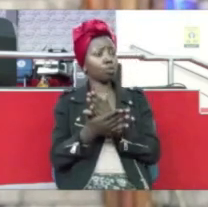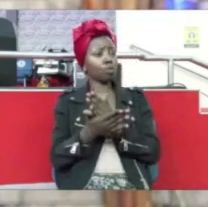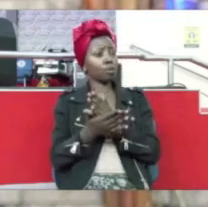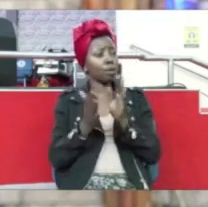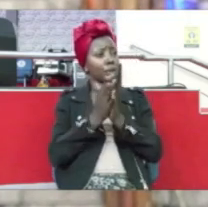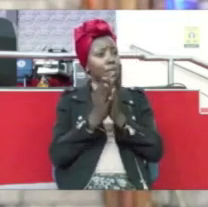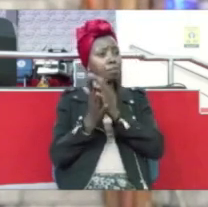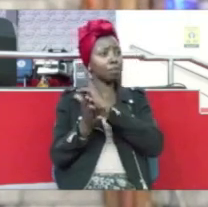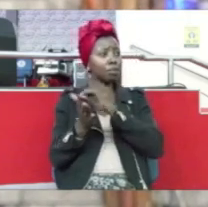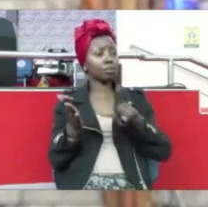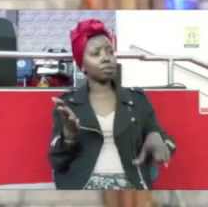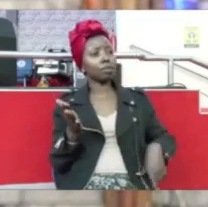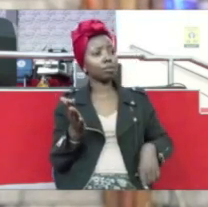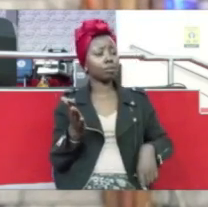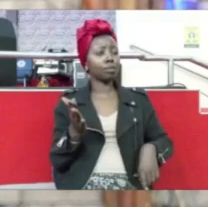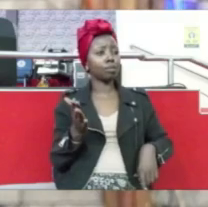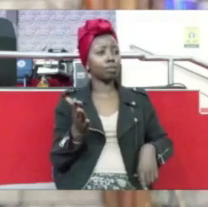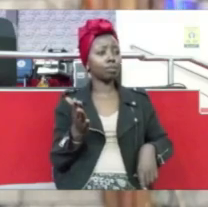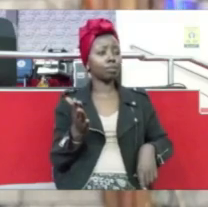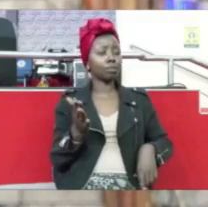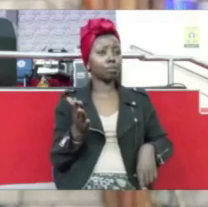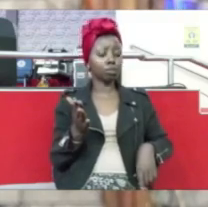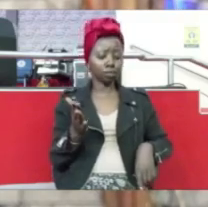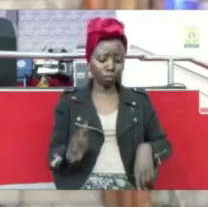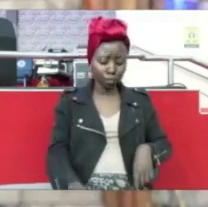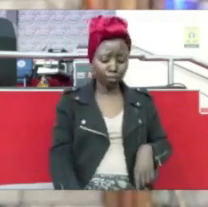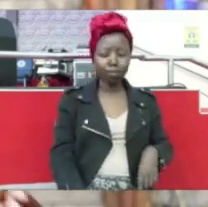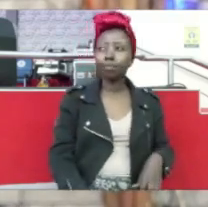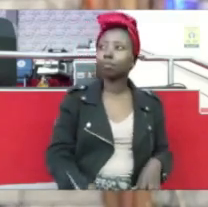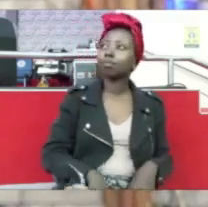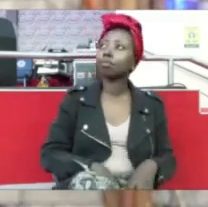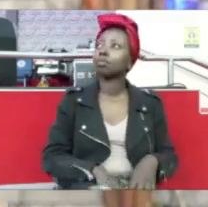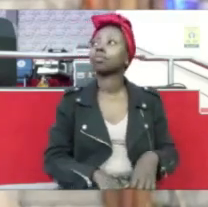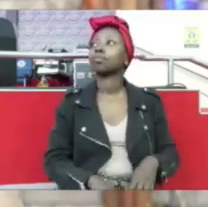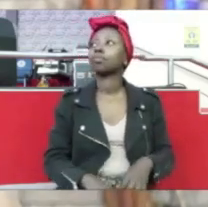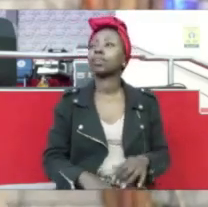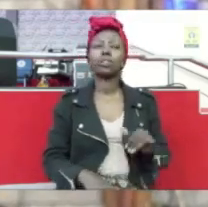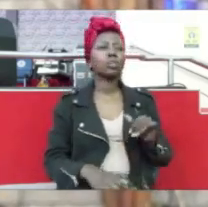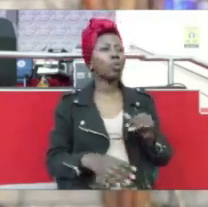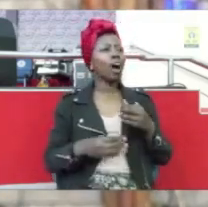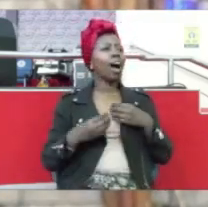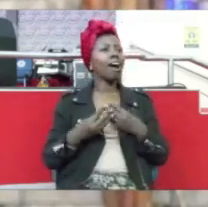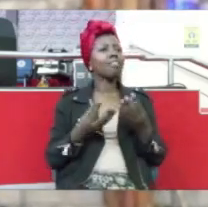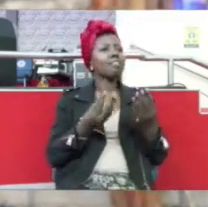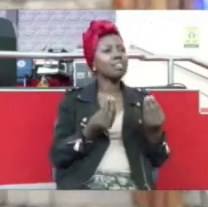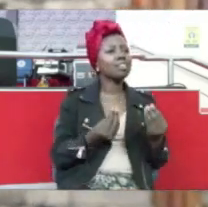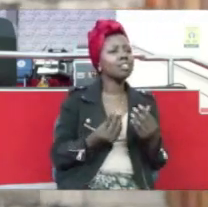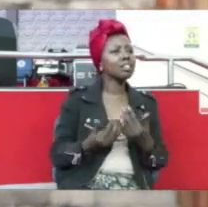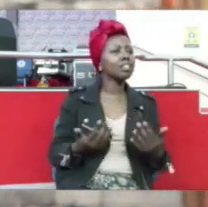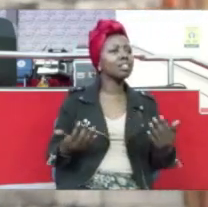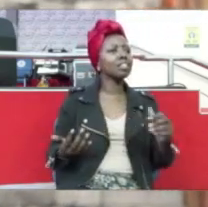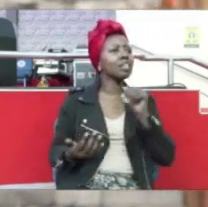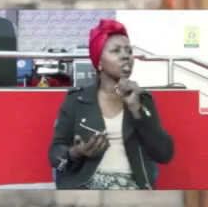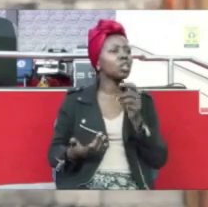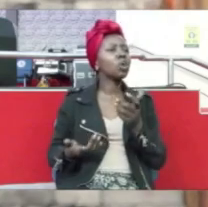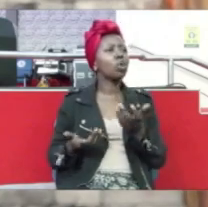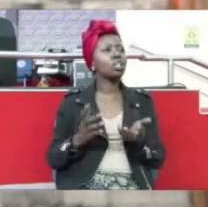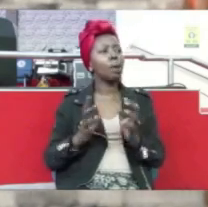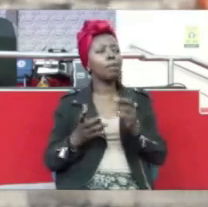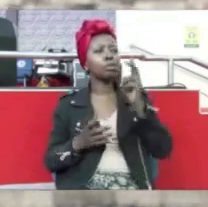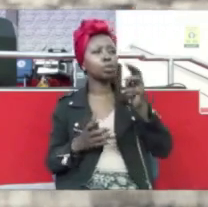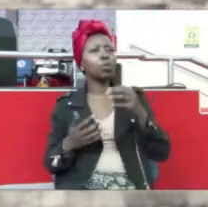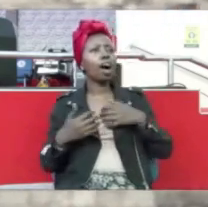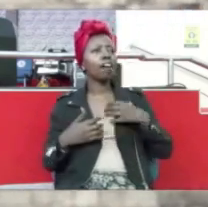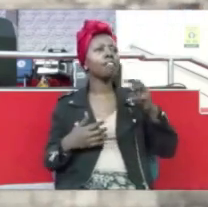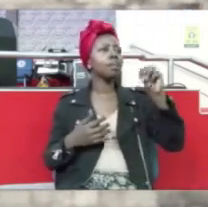Praise the name of the Lord. For as long as you have those basic things, we are not talking of you being a millionaire, just the basic